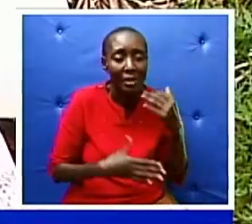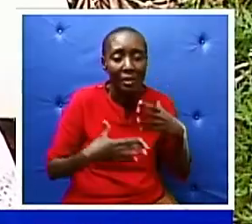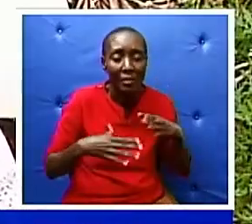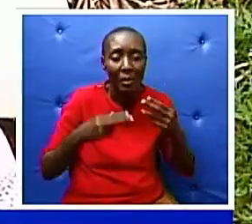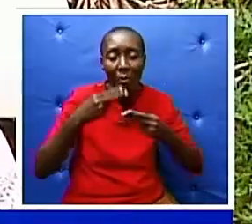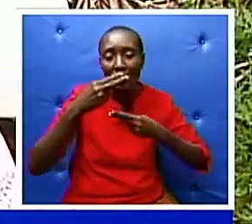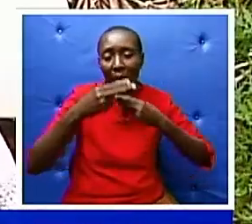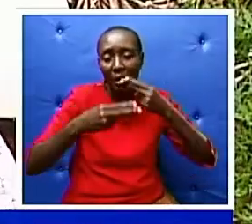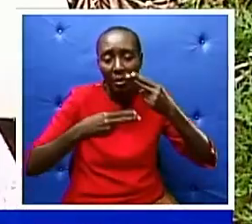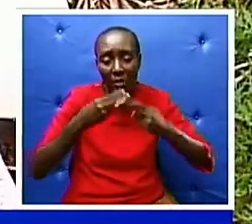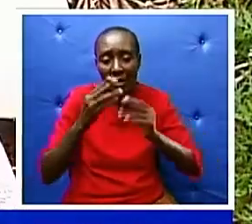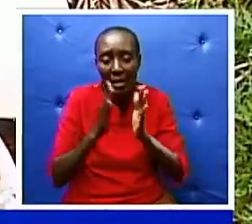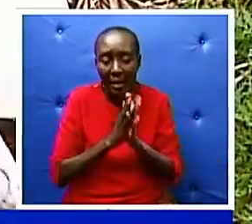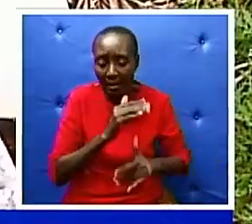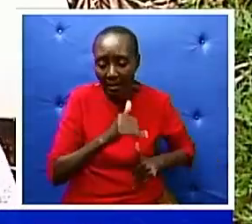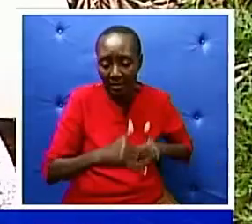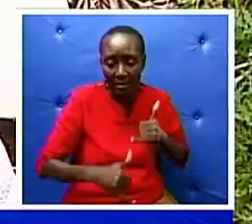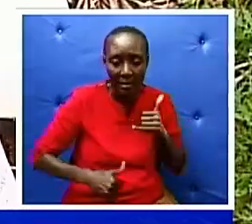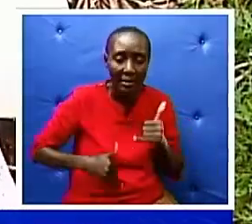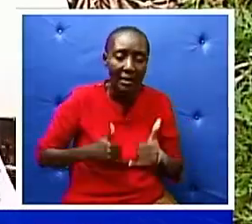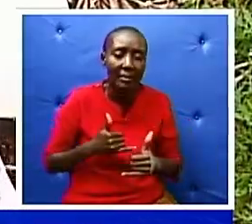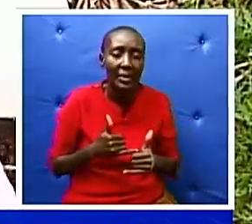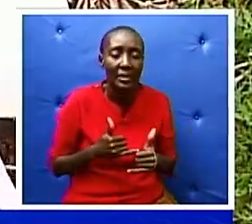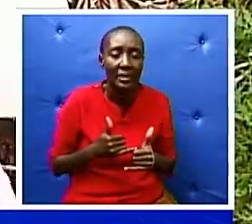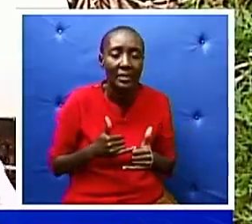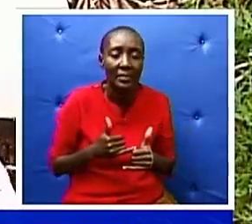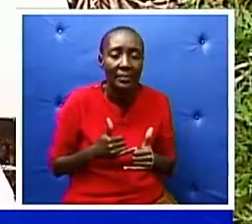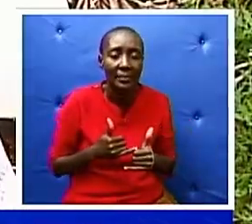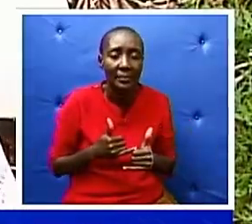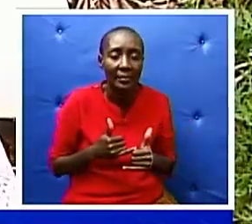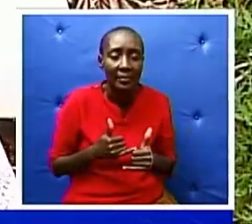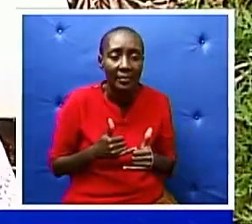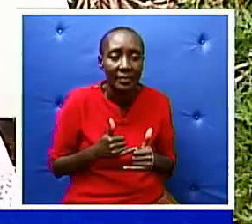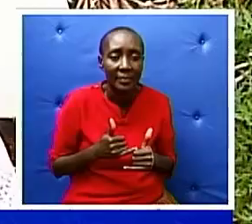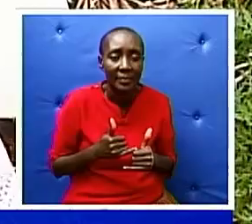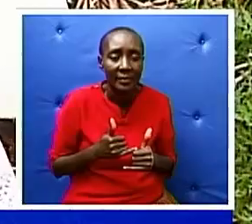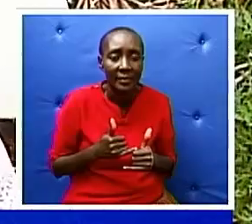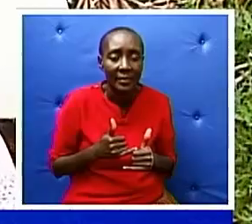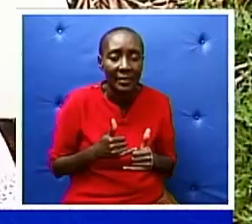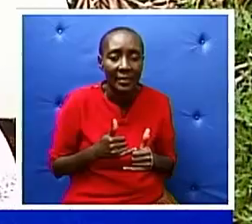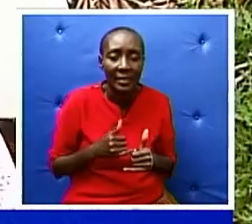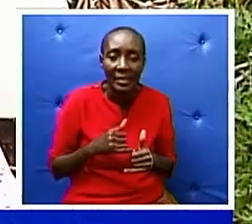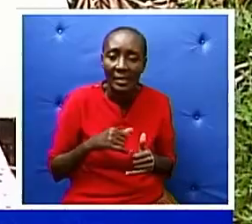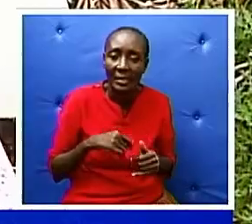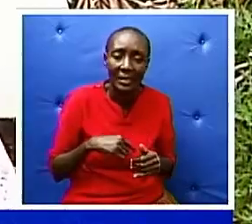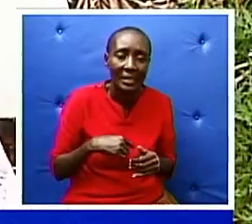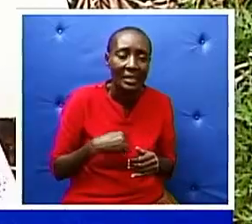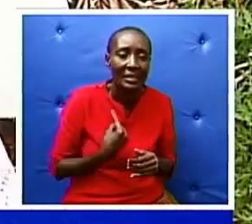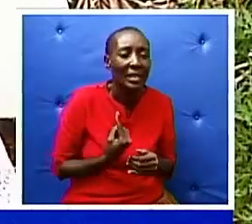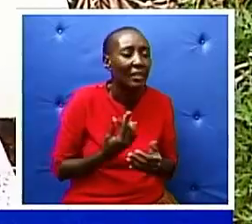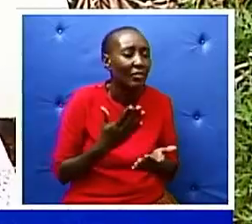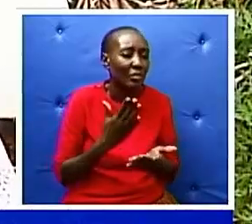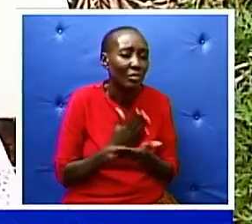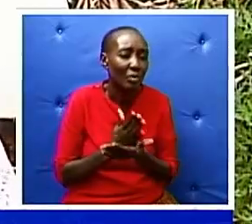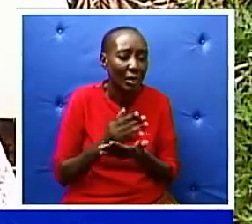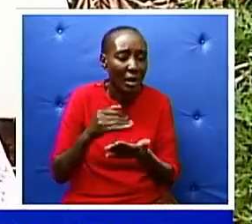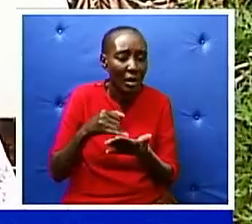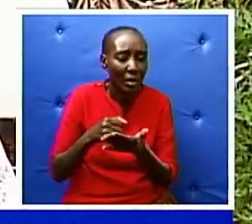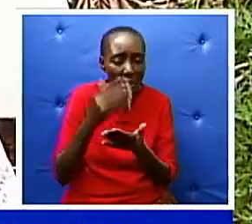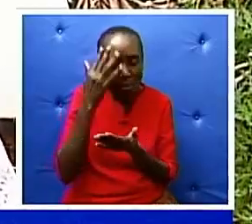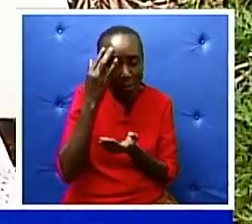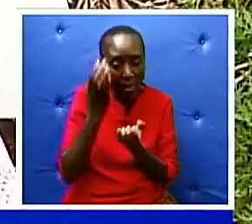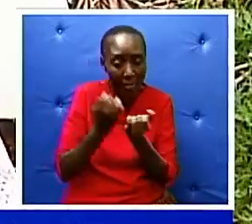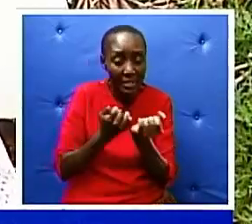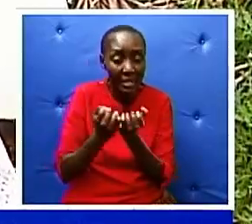the entertainment industry. I think I am part of that industry in a way, mm-hmm. in terms of my businesses and